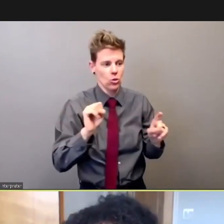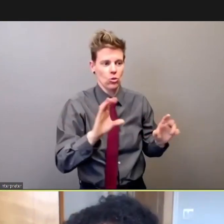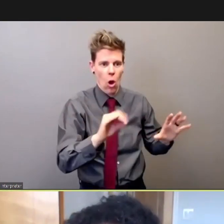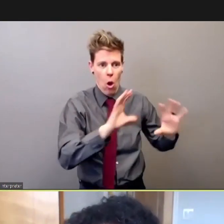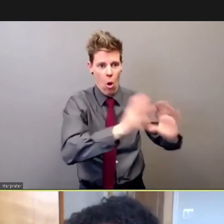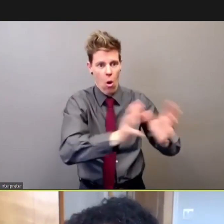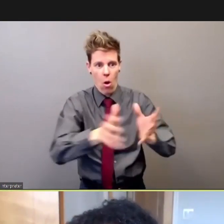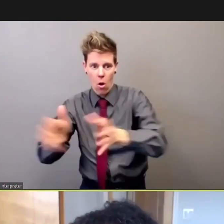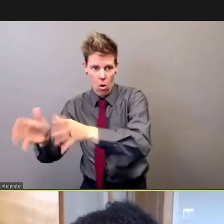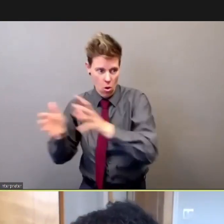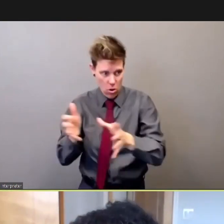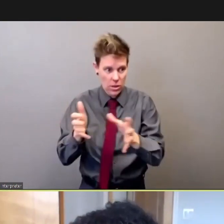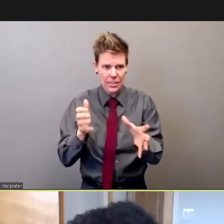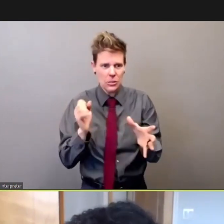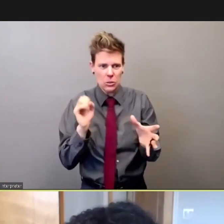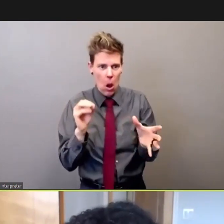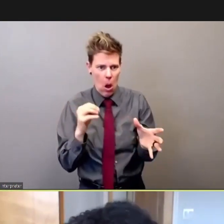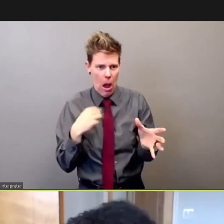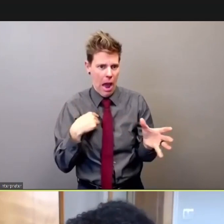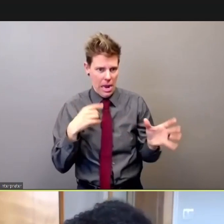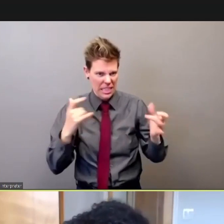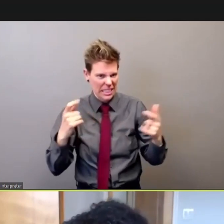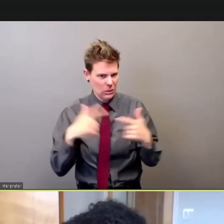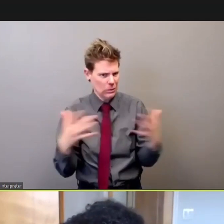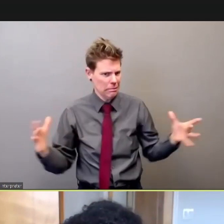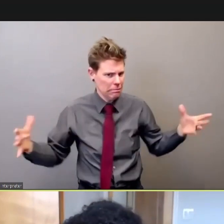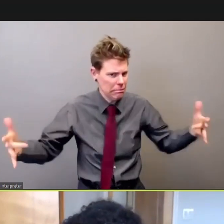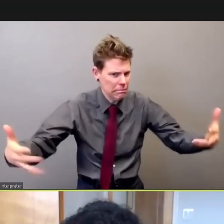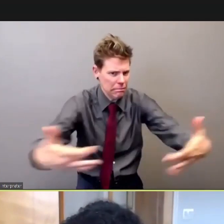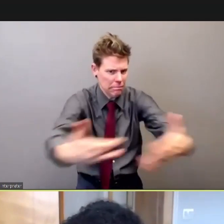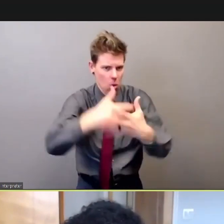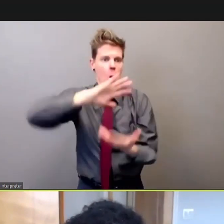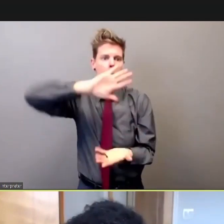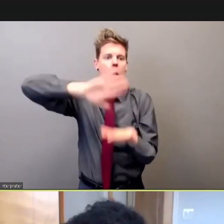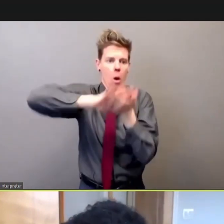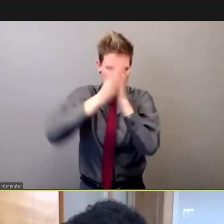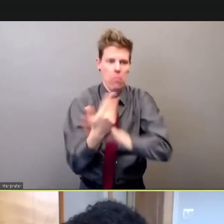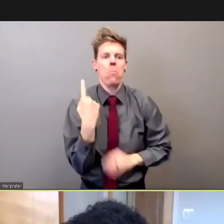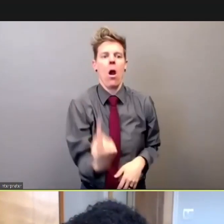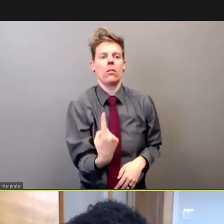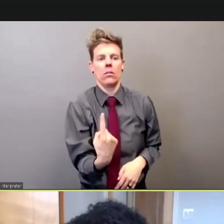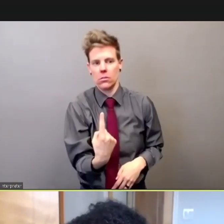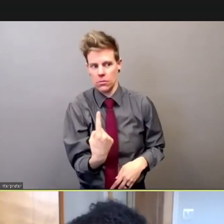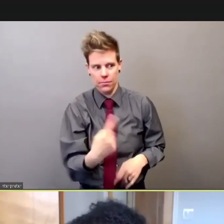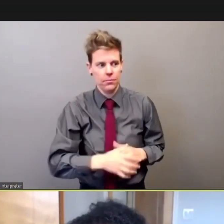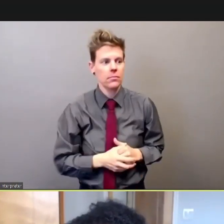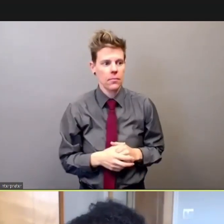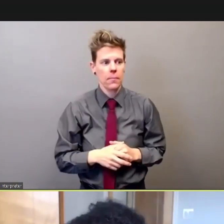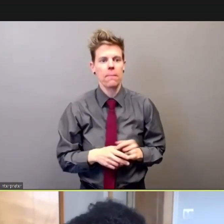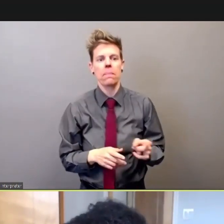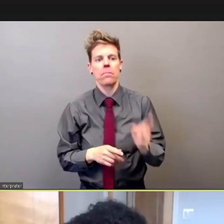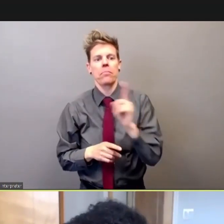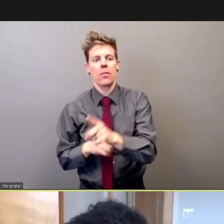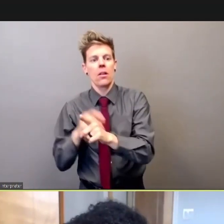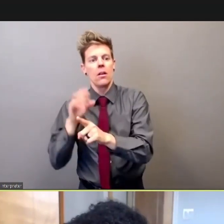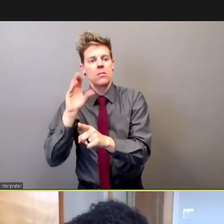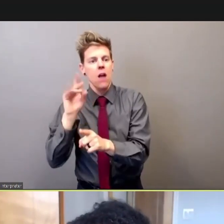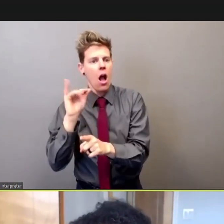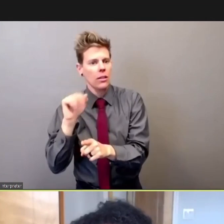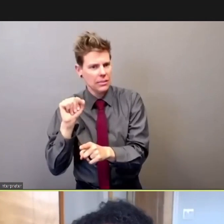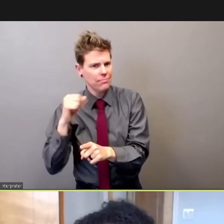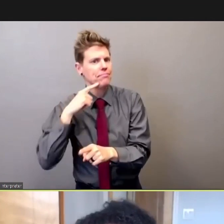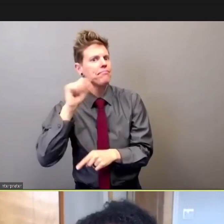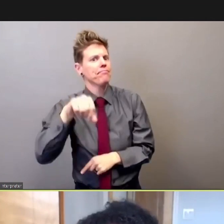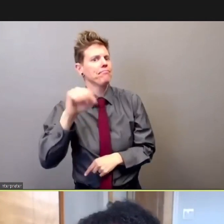very well, Governor, but I do want to add that the federal entities are distributing their own vaccines. And for the mobile